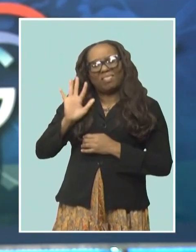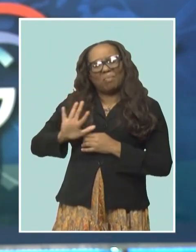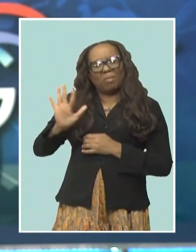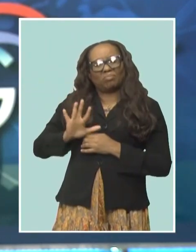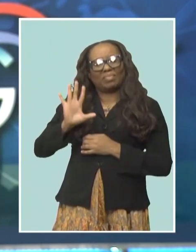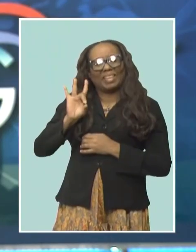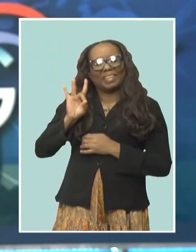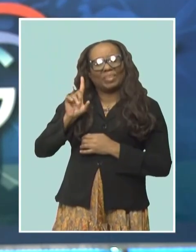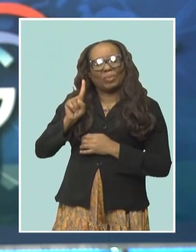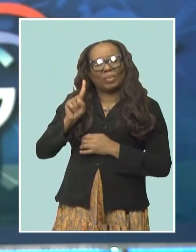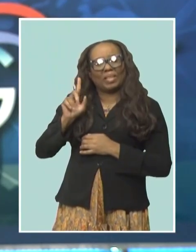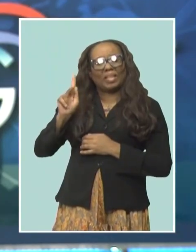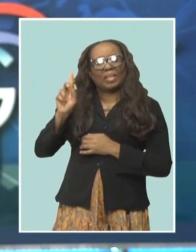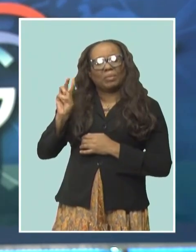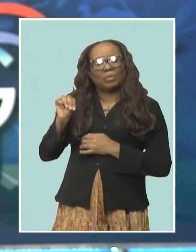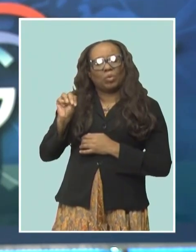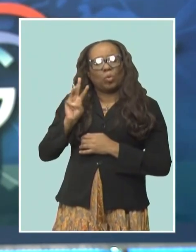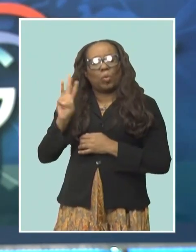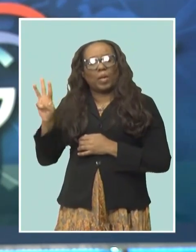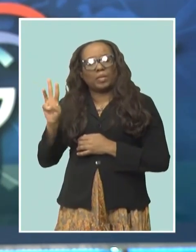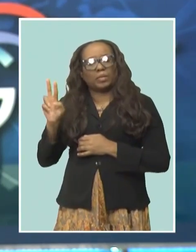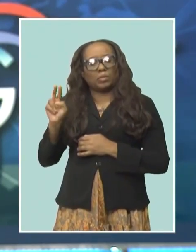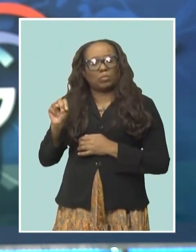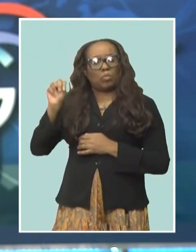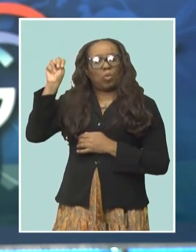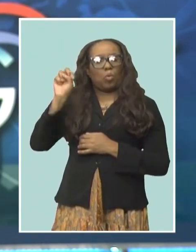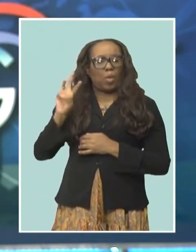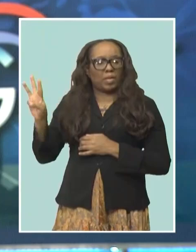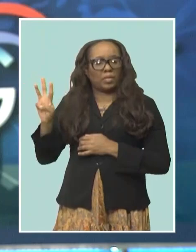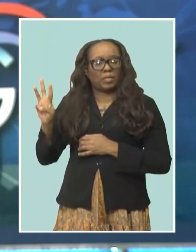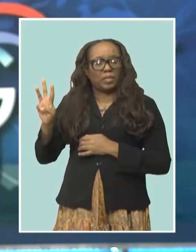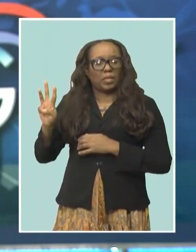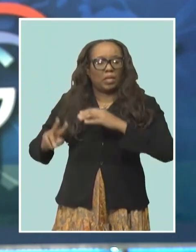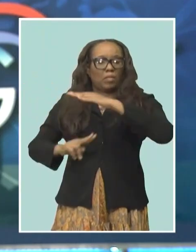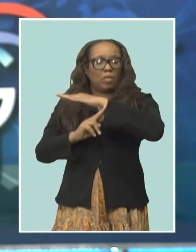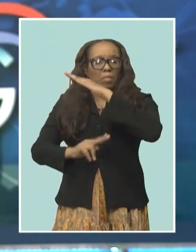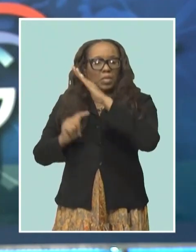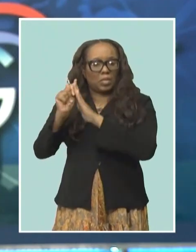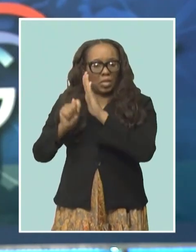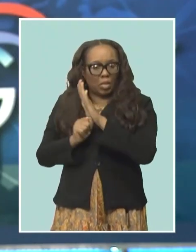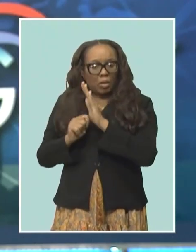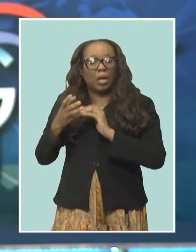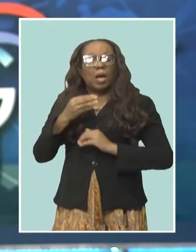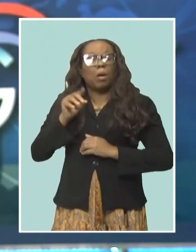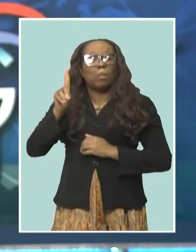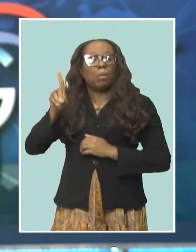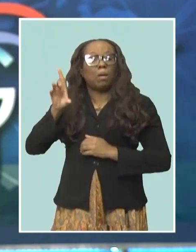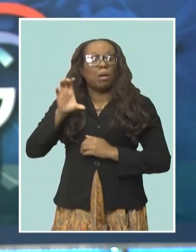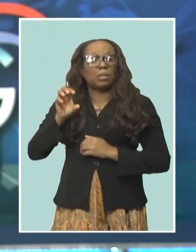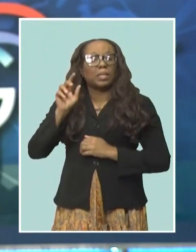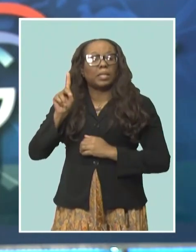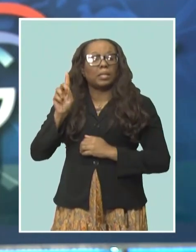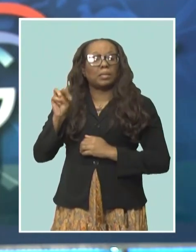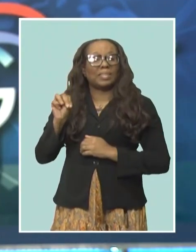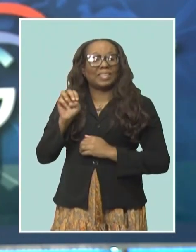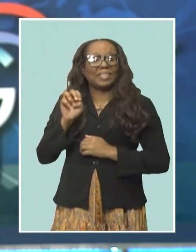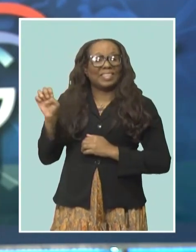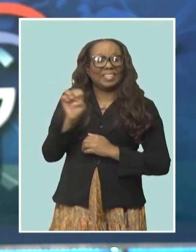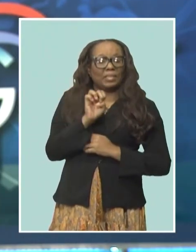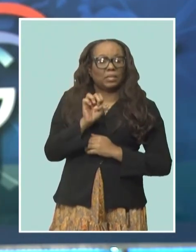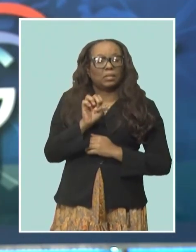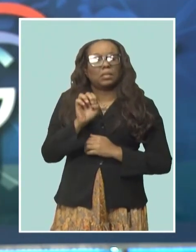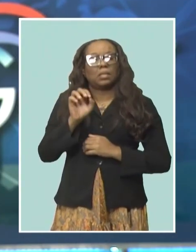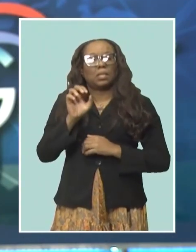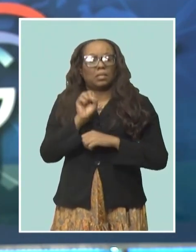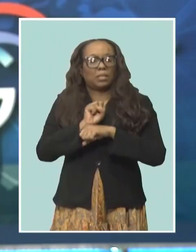kilometers west-northwest of Bridgetown and 100 kilometers east of Kingstown. The quake struck at a depth